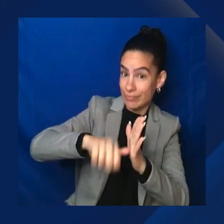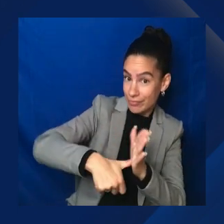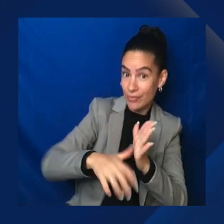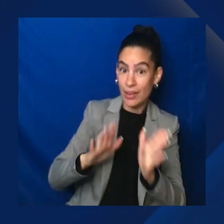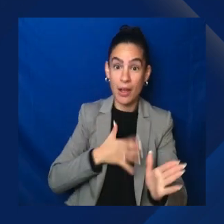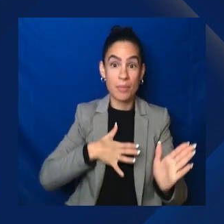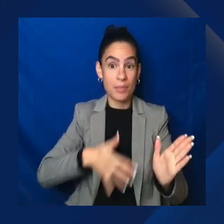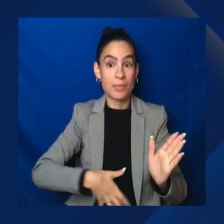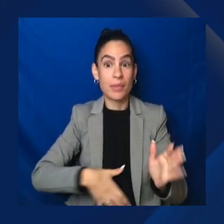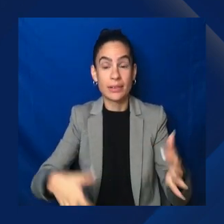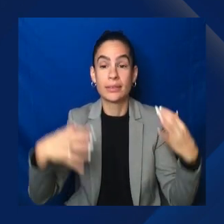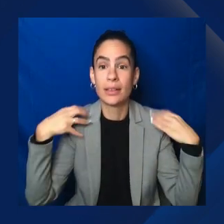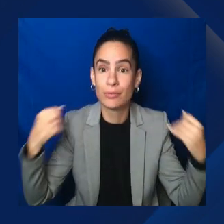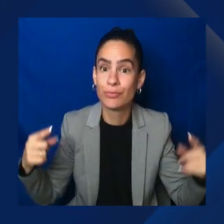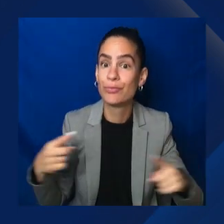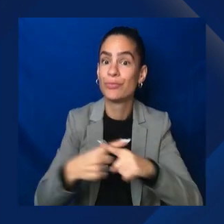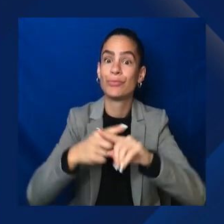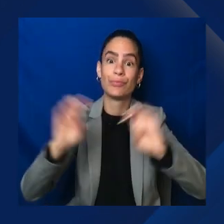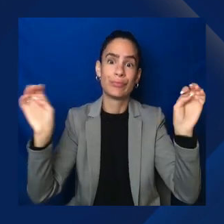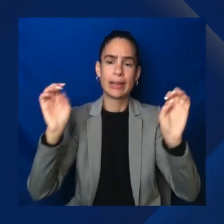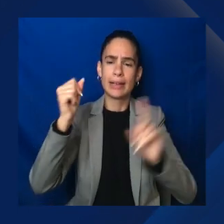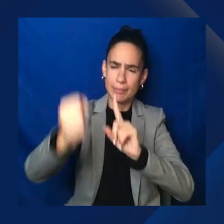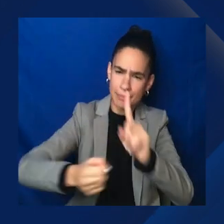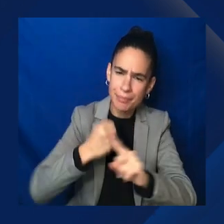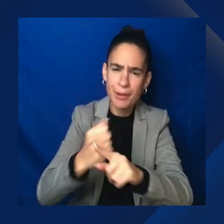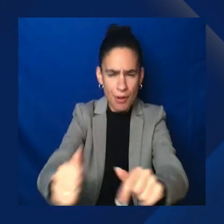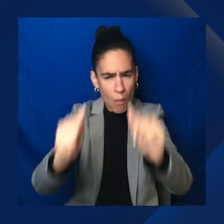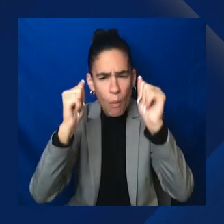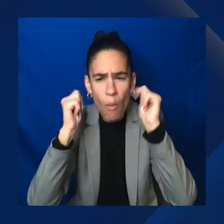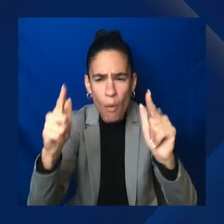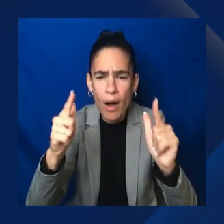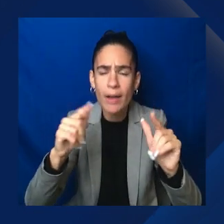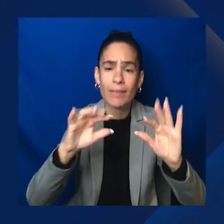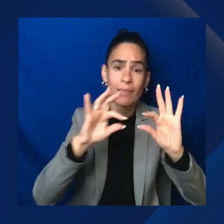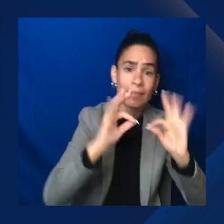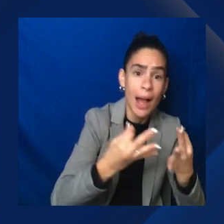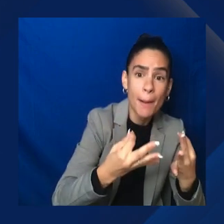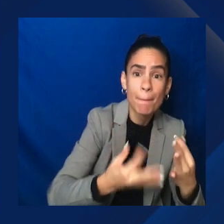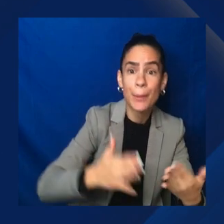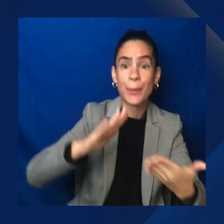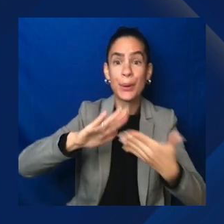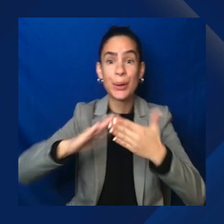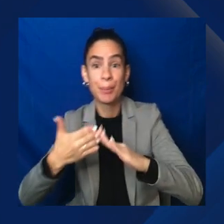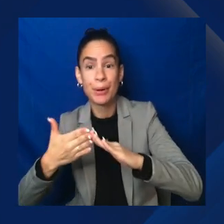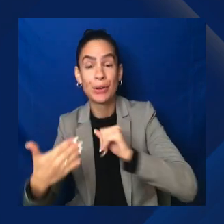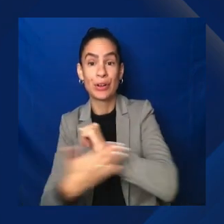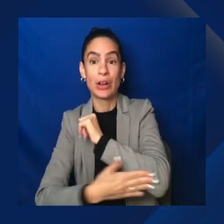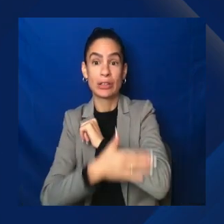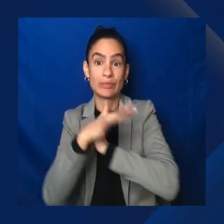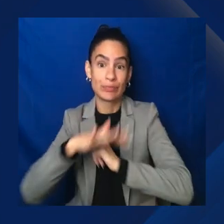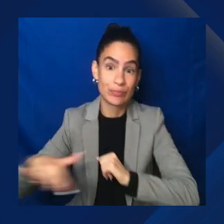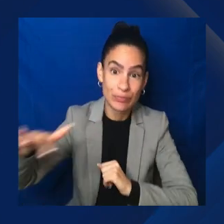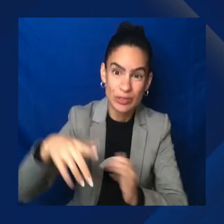families, communities, and our country as a whole, and demands that we all take action.